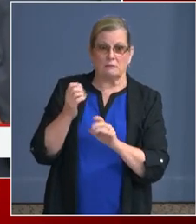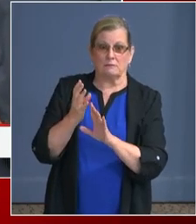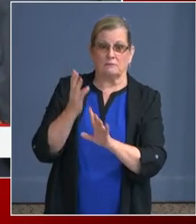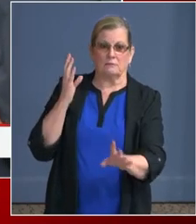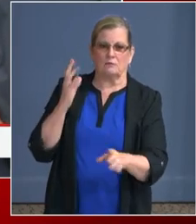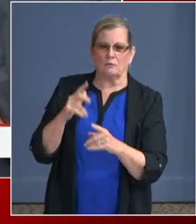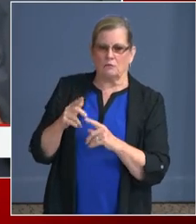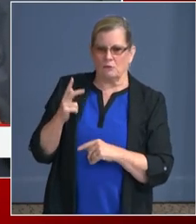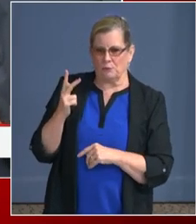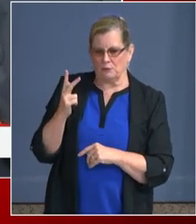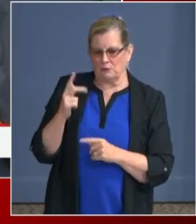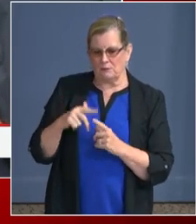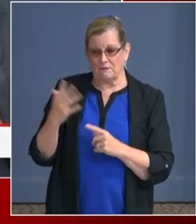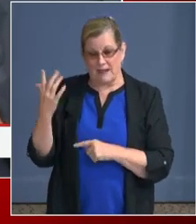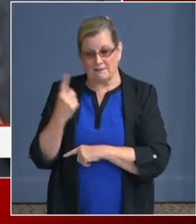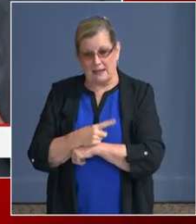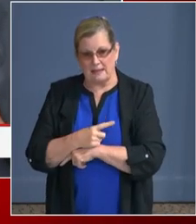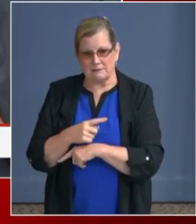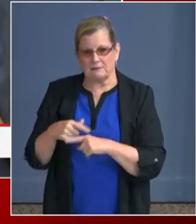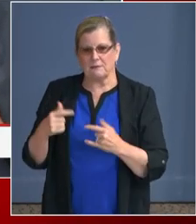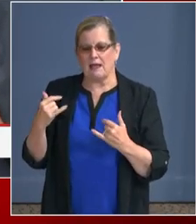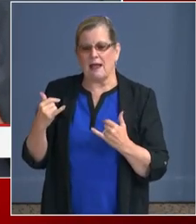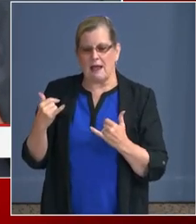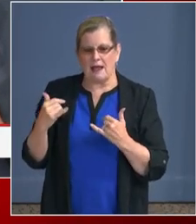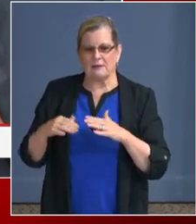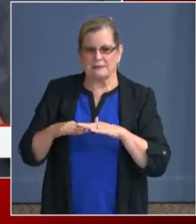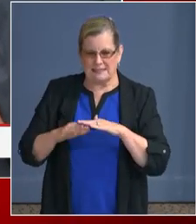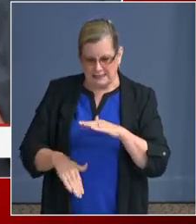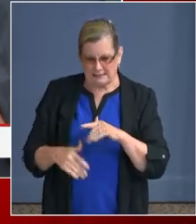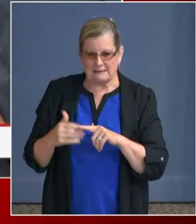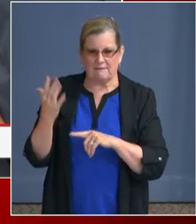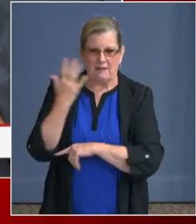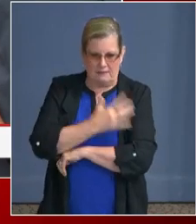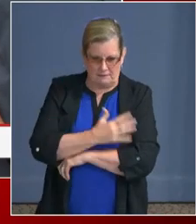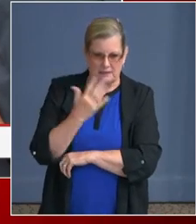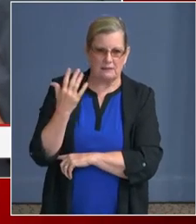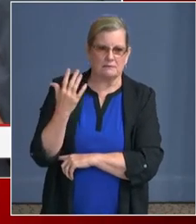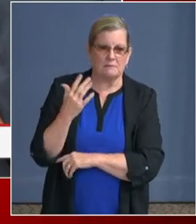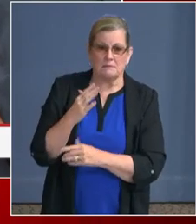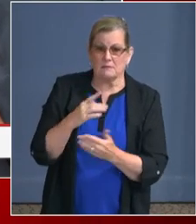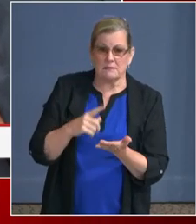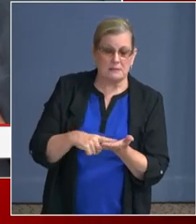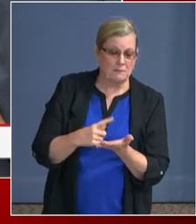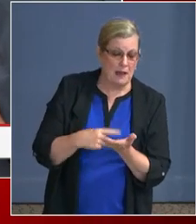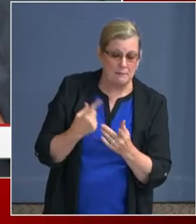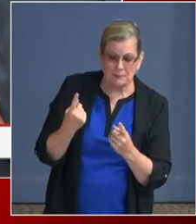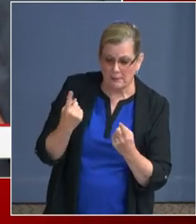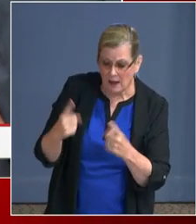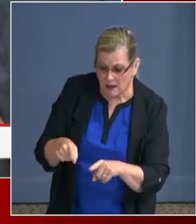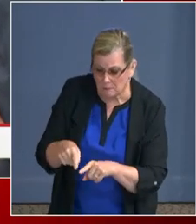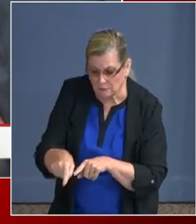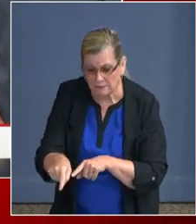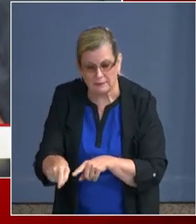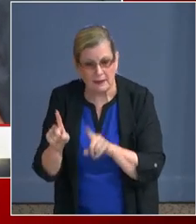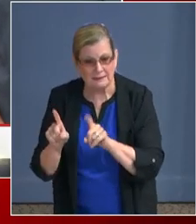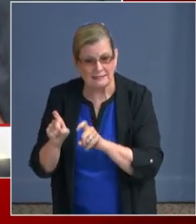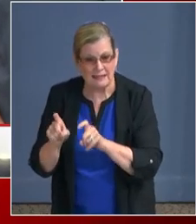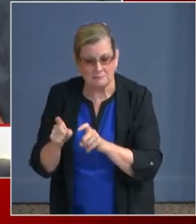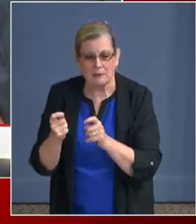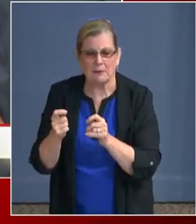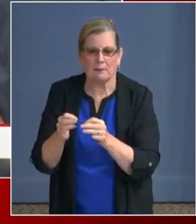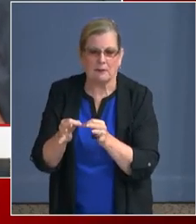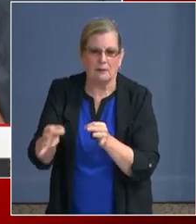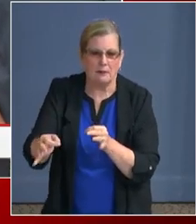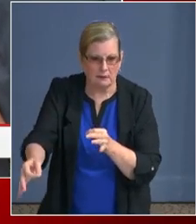back down to the 3 to 5 day numbers right now. Now, there are some times when things happen with testing, and that happens everywhere with your